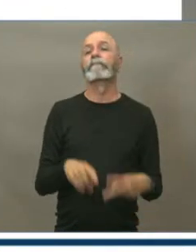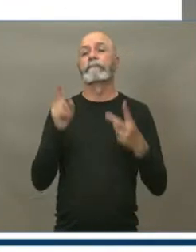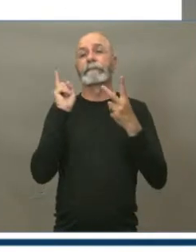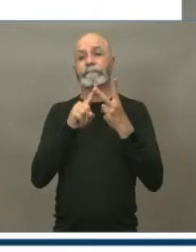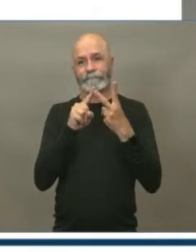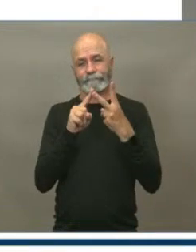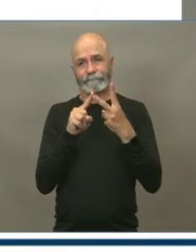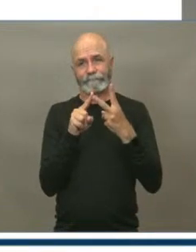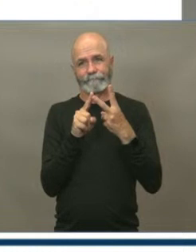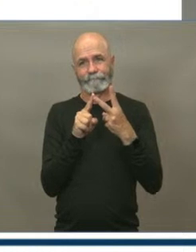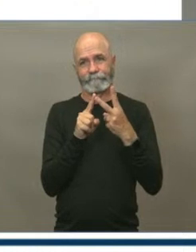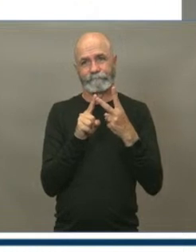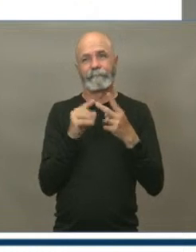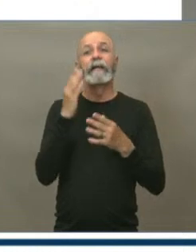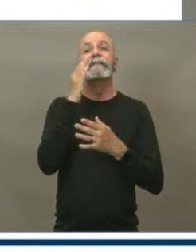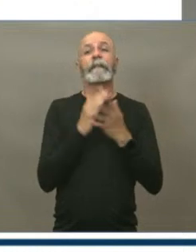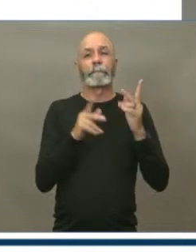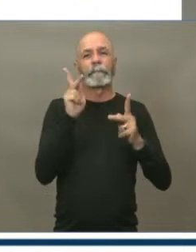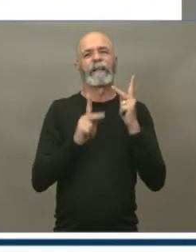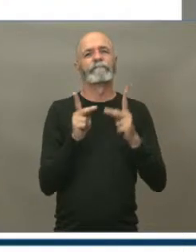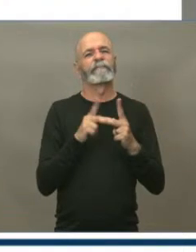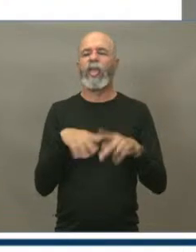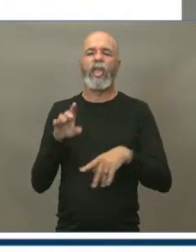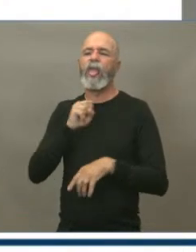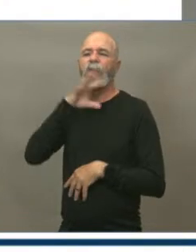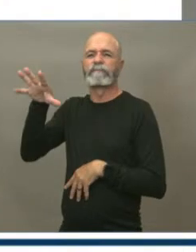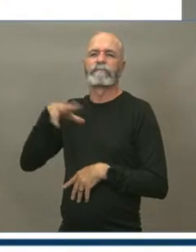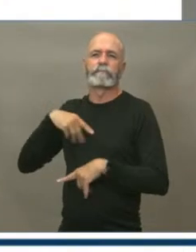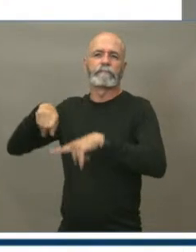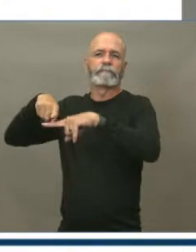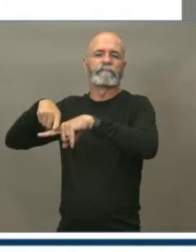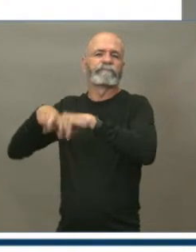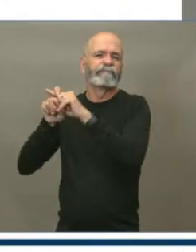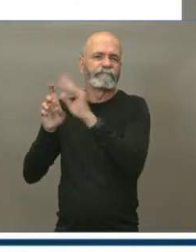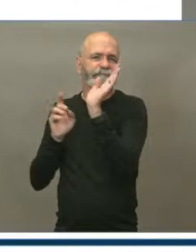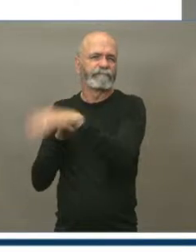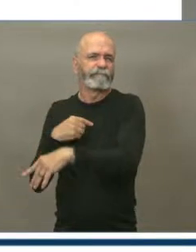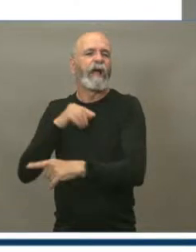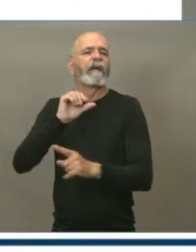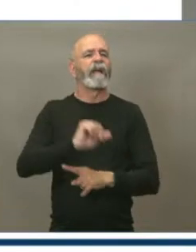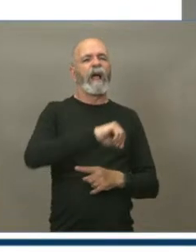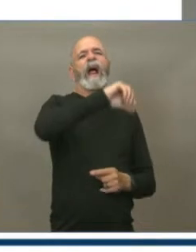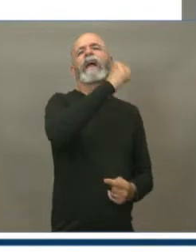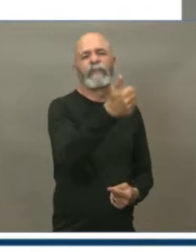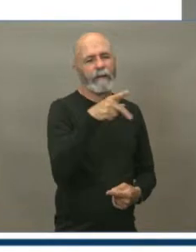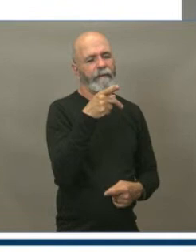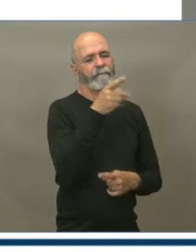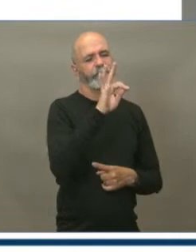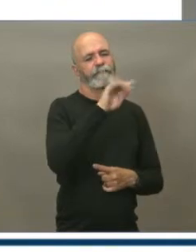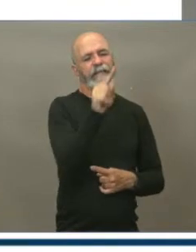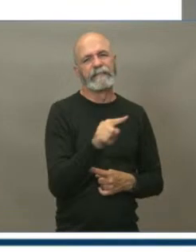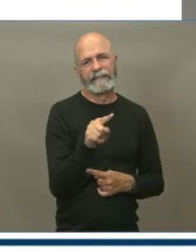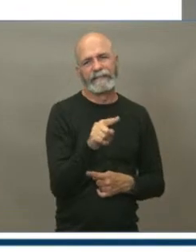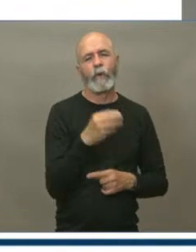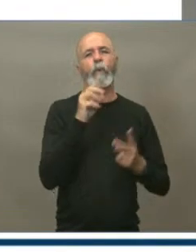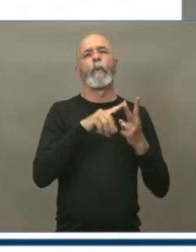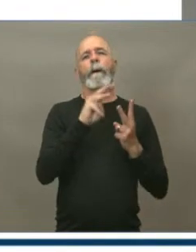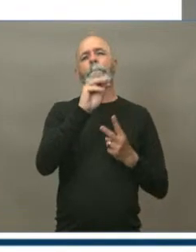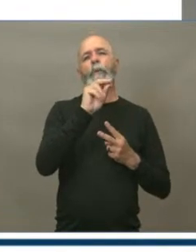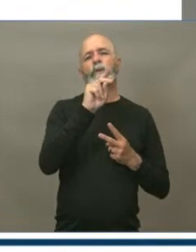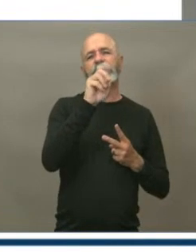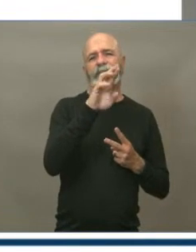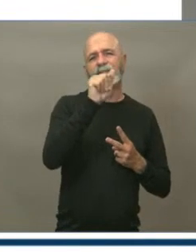canceling appointments or choosing to get one of the other vaccines. Decisions on the use of AstraZeneca in Nova Scotia have